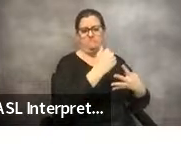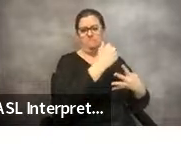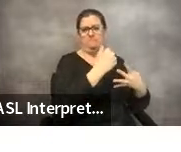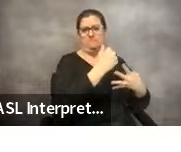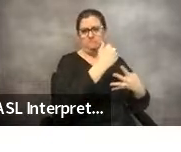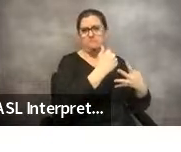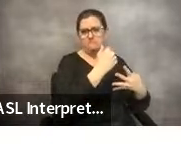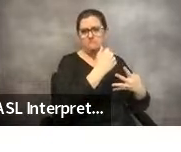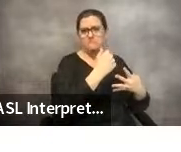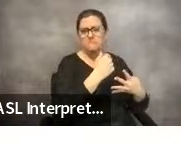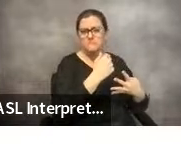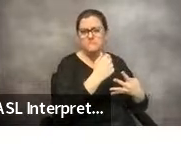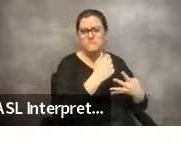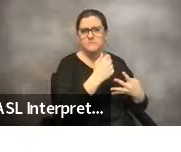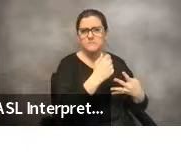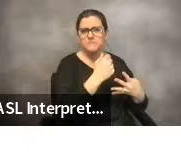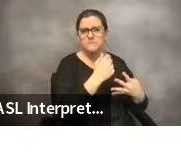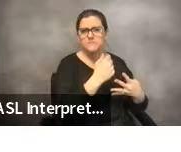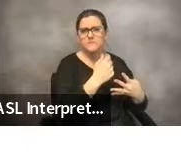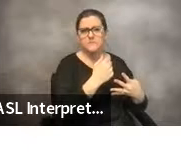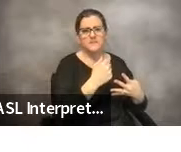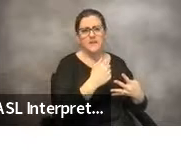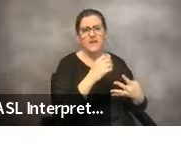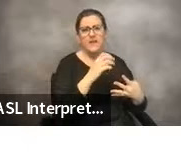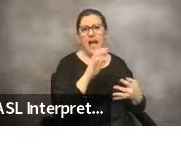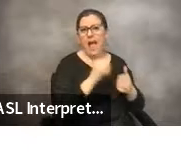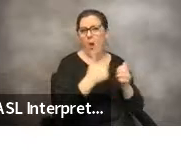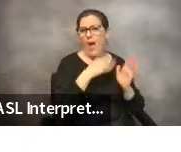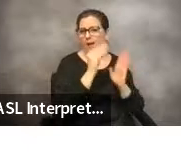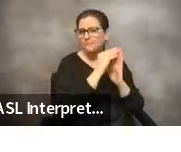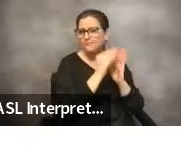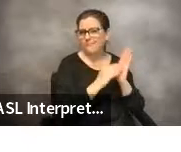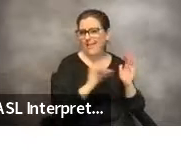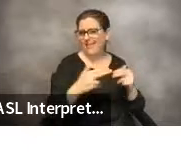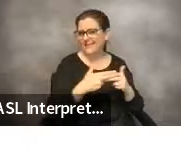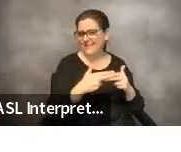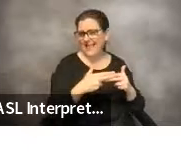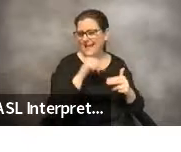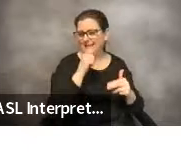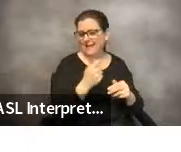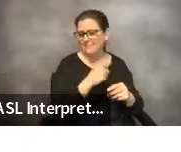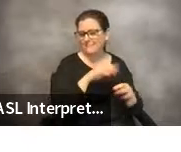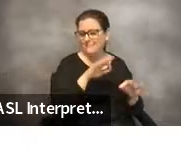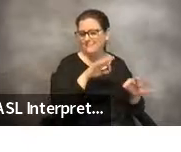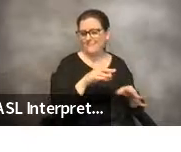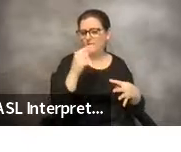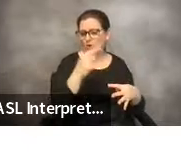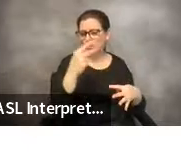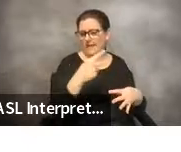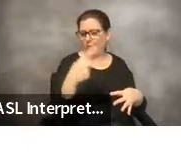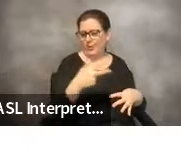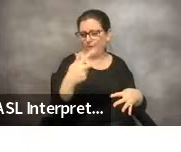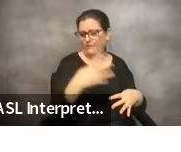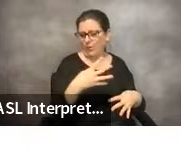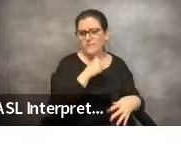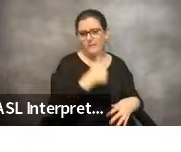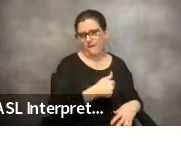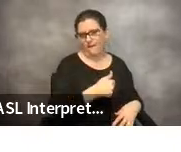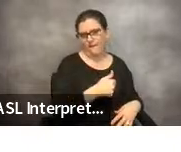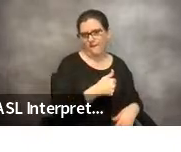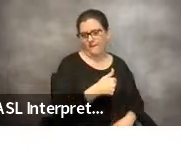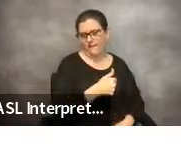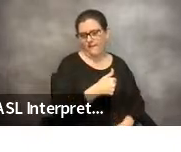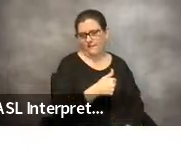But so no, they weren't necessarily listed in order of the most